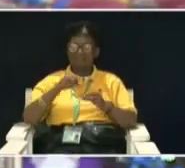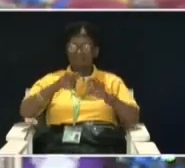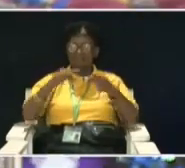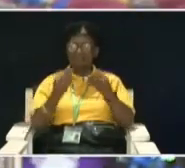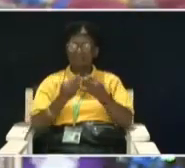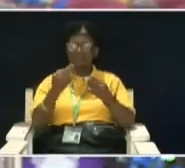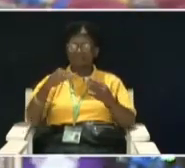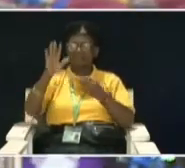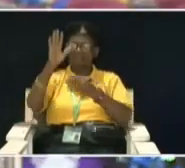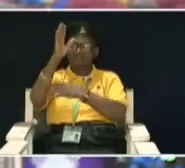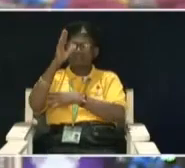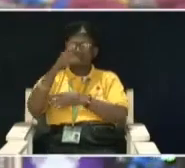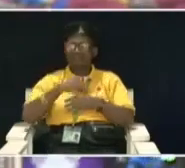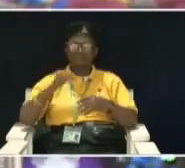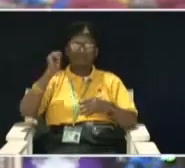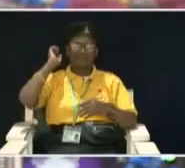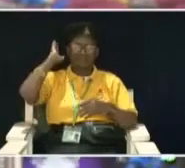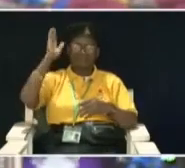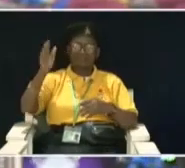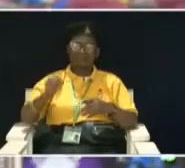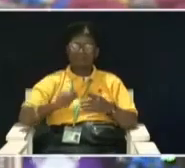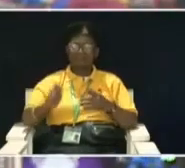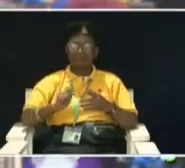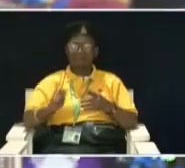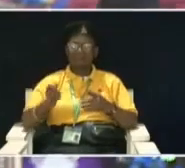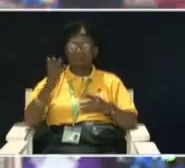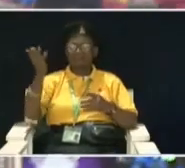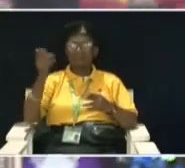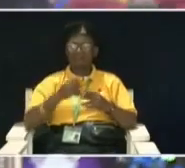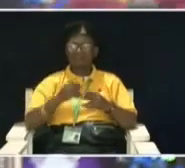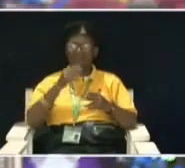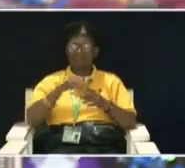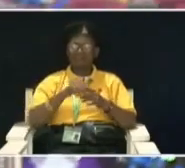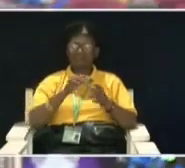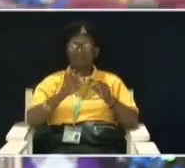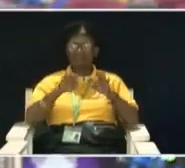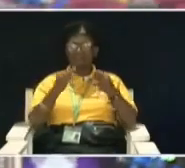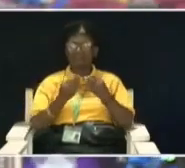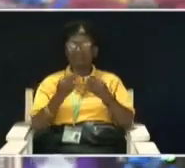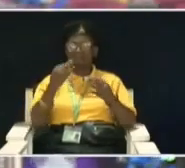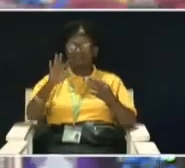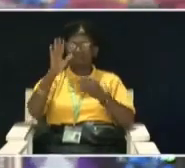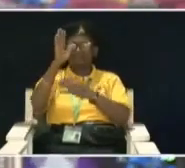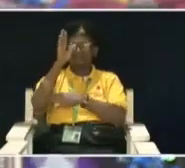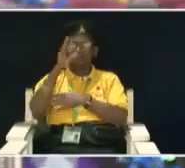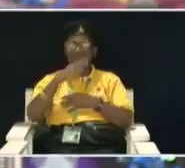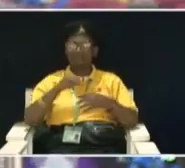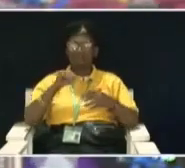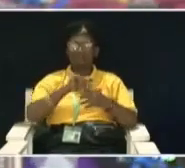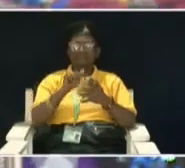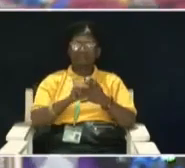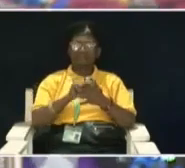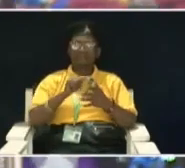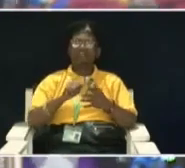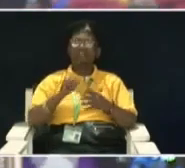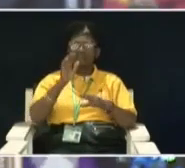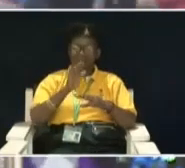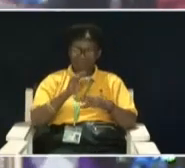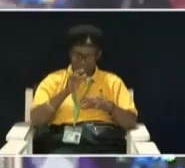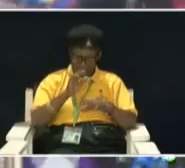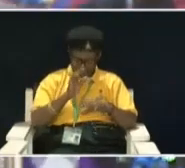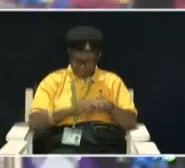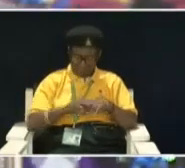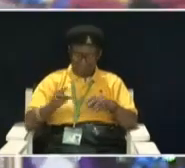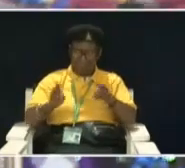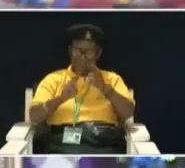life. Please pray for them. And those of you on the way, keep coming, keep coming. Just make